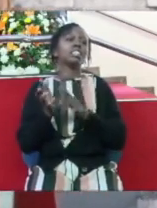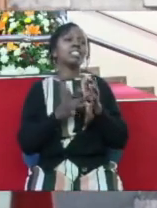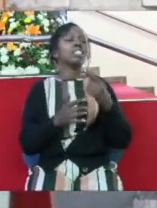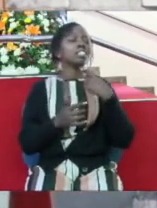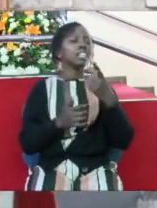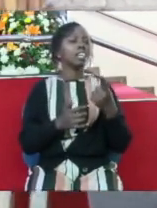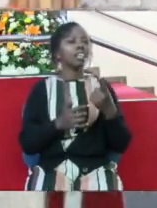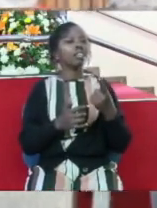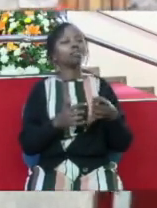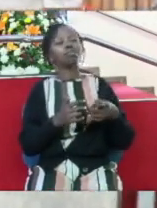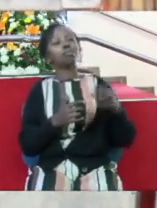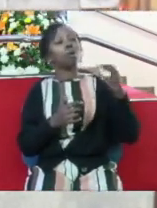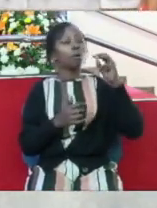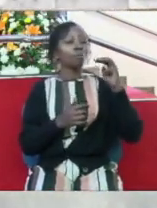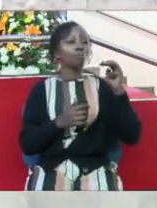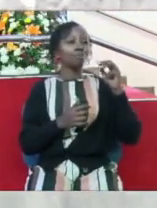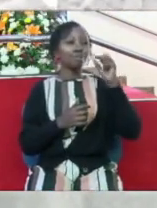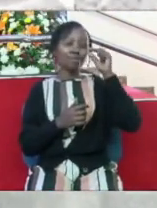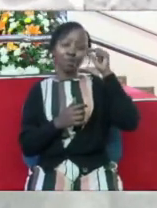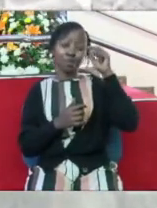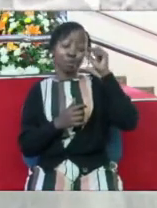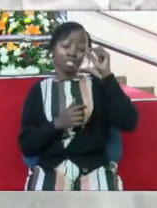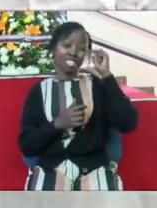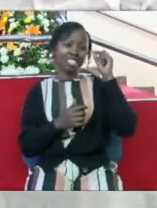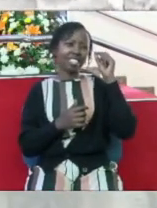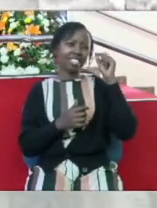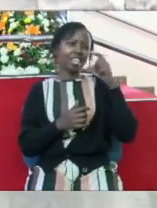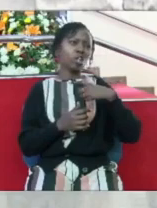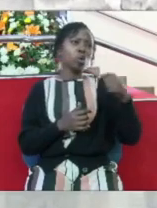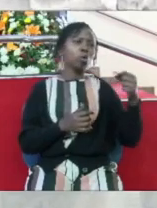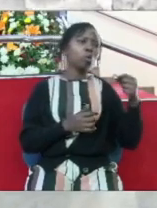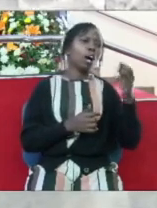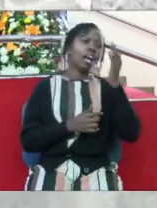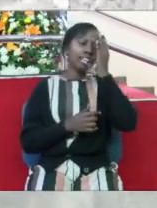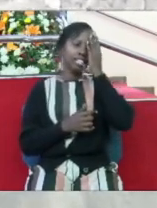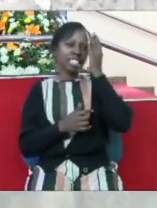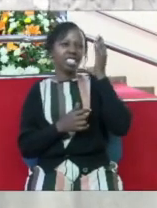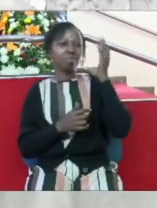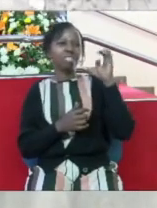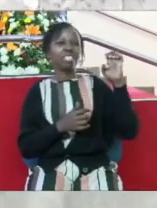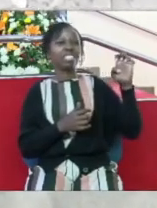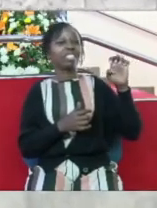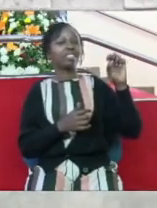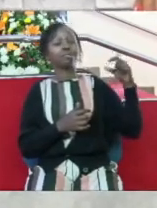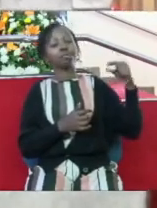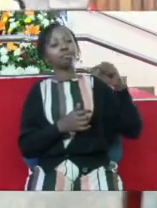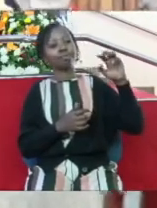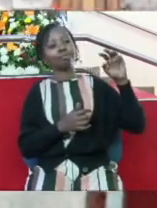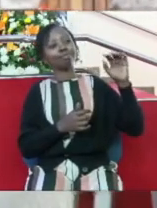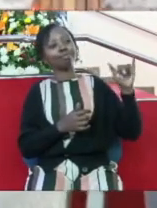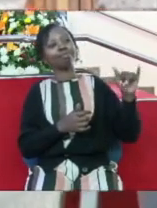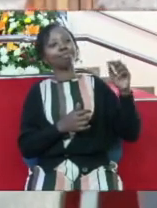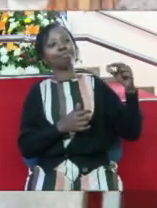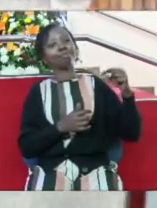wana wa Israeli. But Moses did not just go running. Musa hakukimbia tu kwenda Misri. It's only in the current